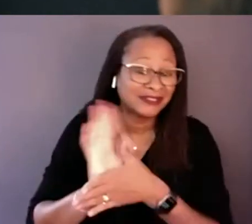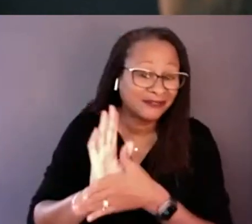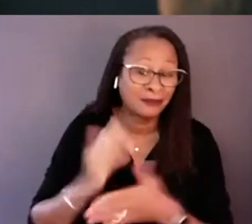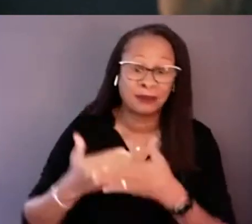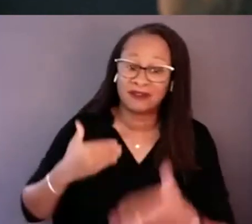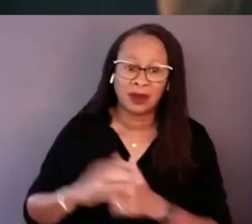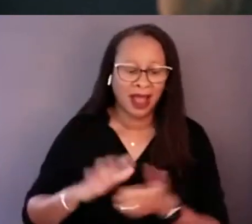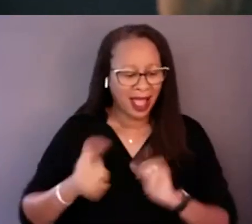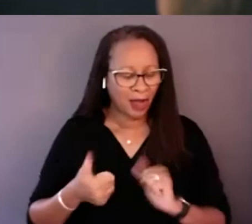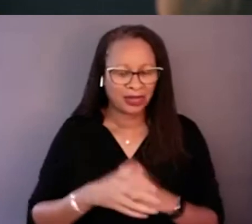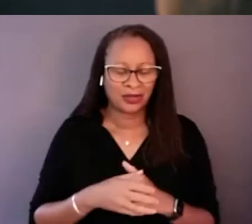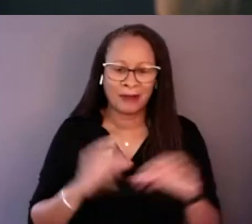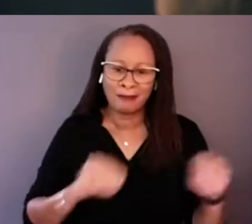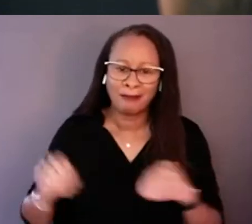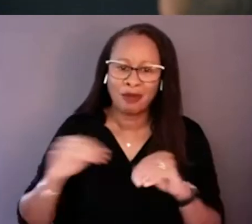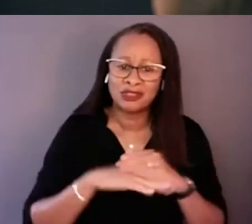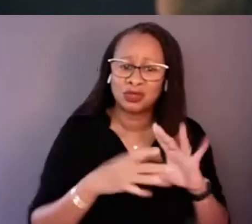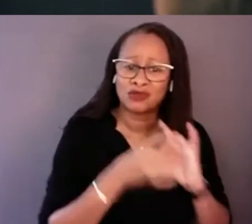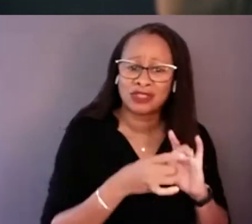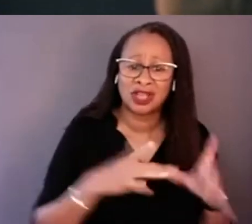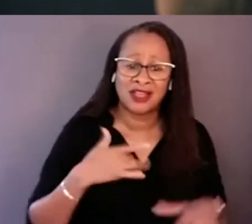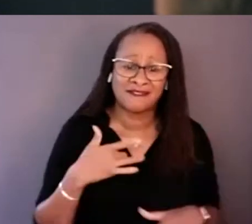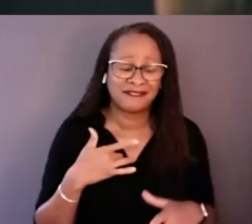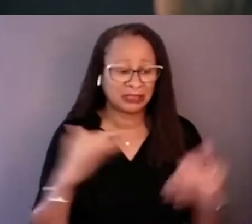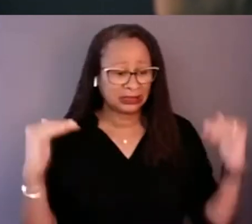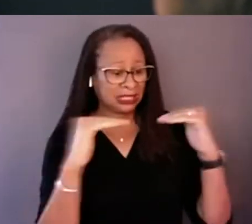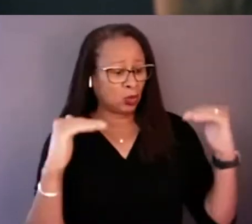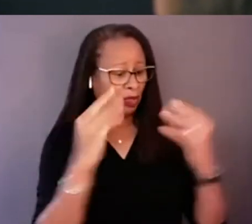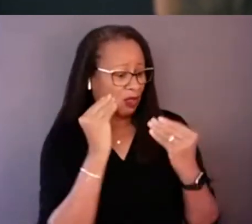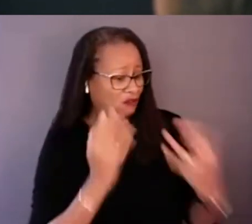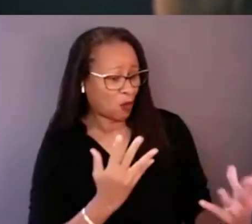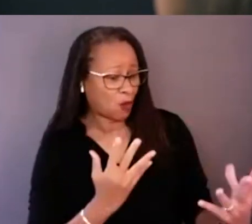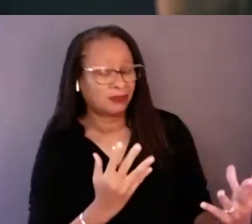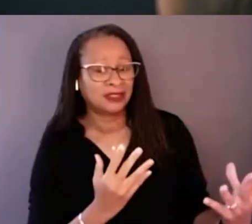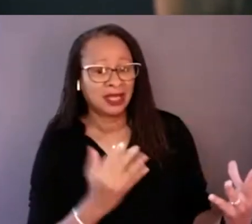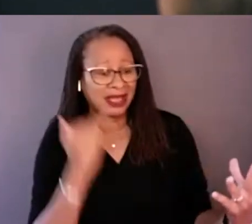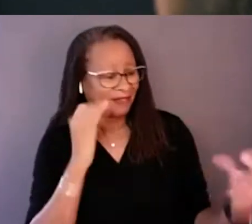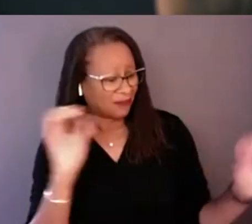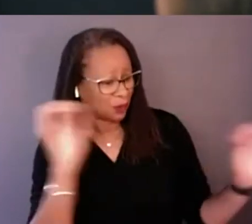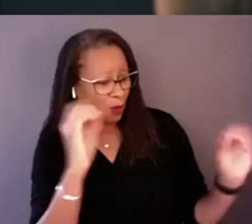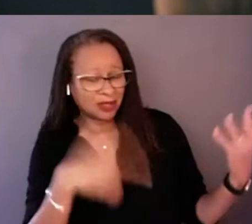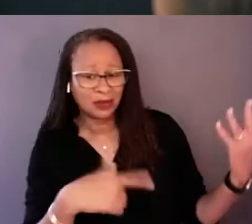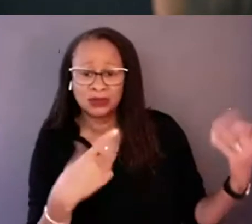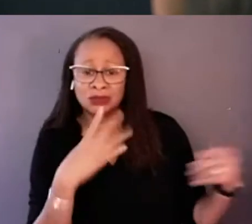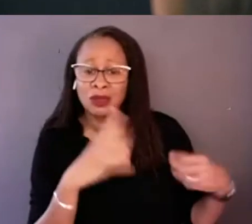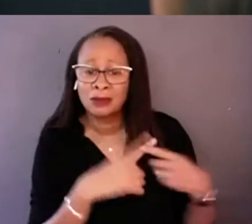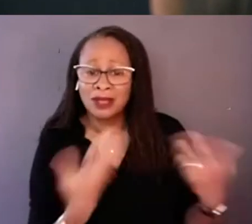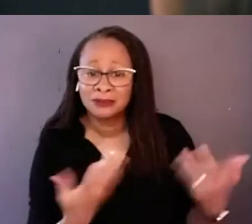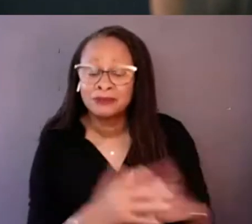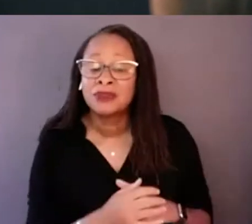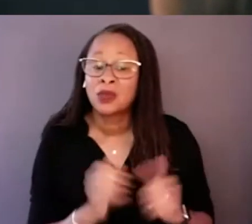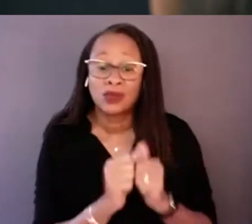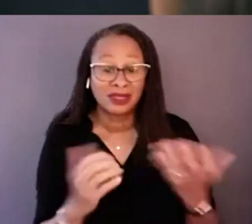a relationship that feels equal and informed without that knowledge and that experience? And so one of the things we did